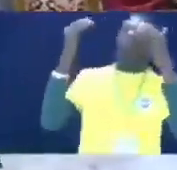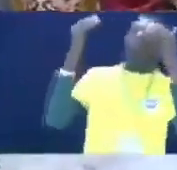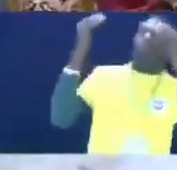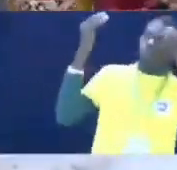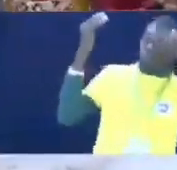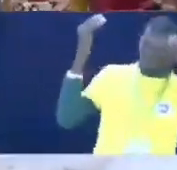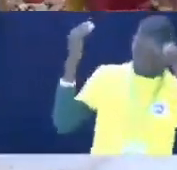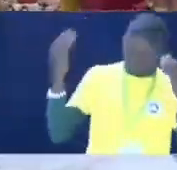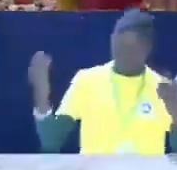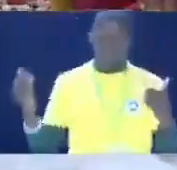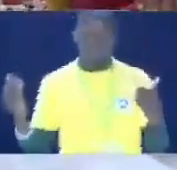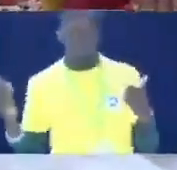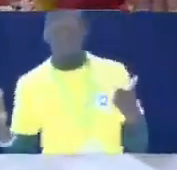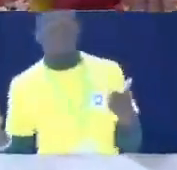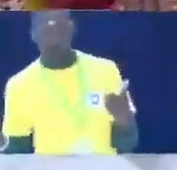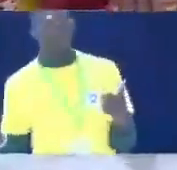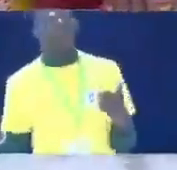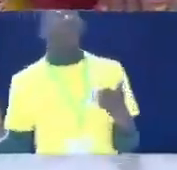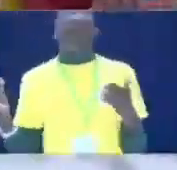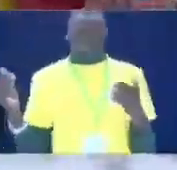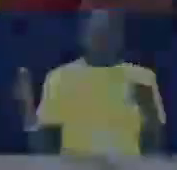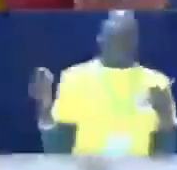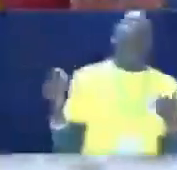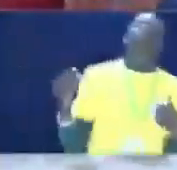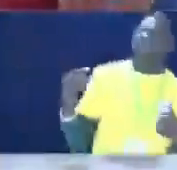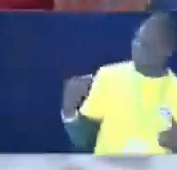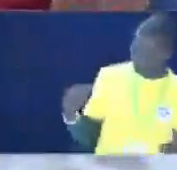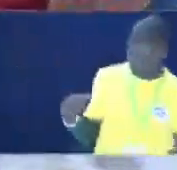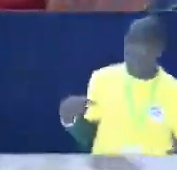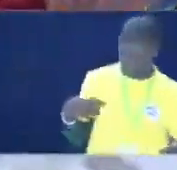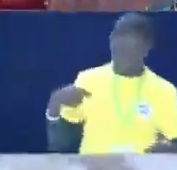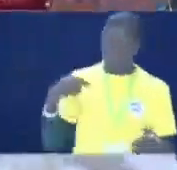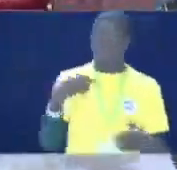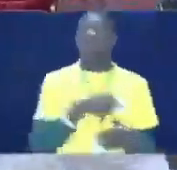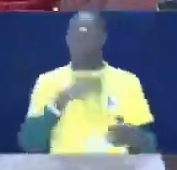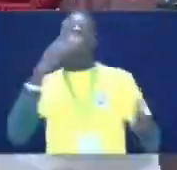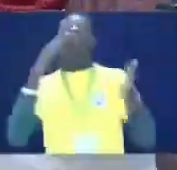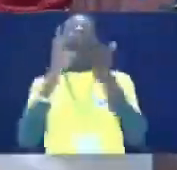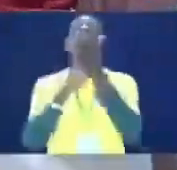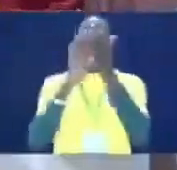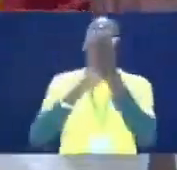do, do, do, do, again, do,